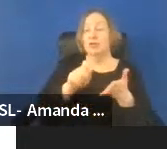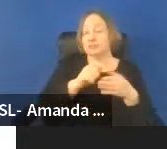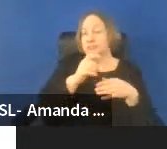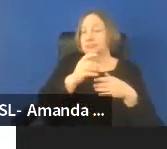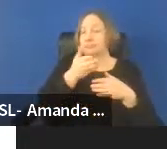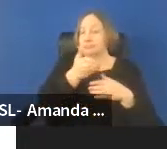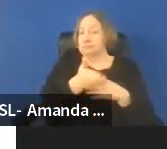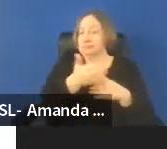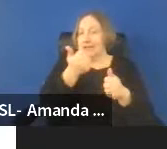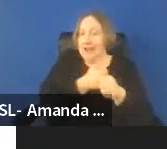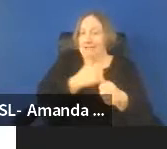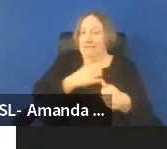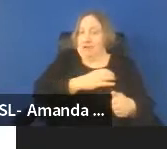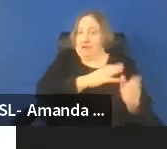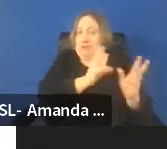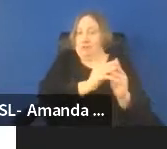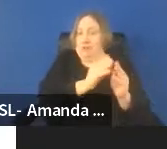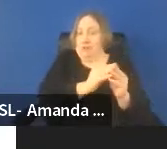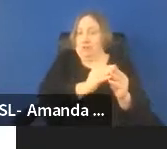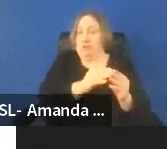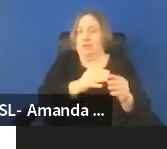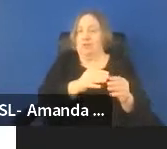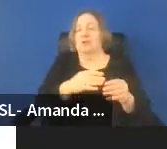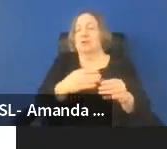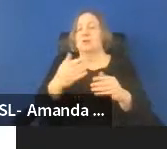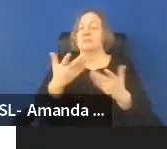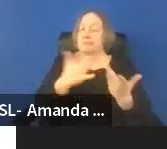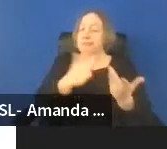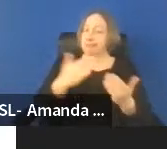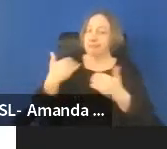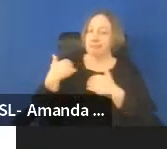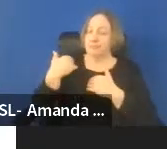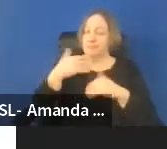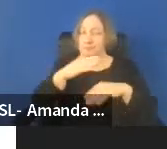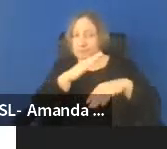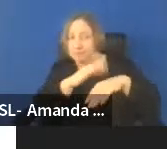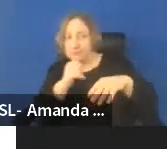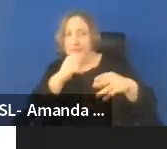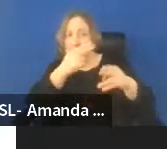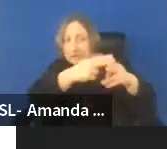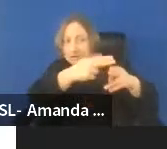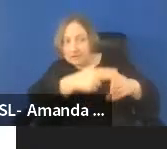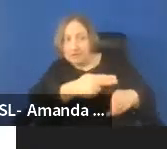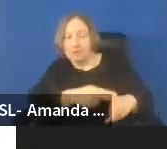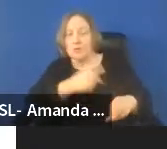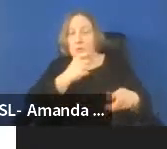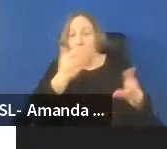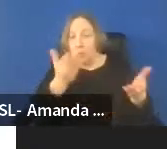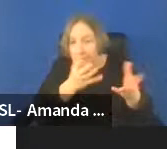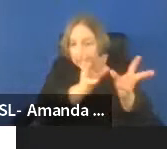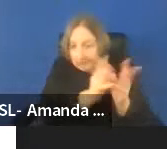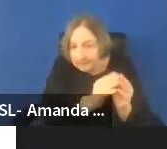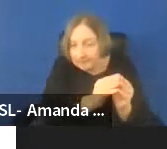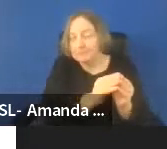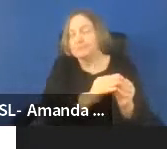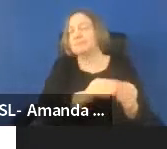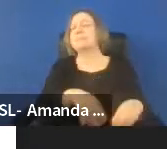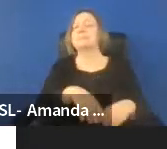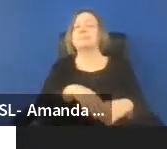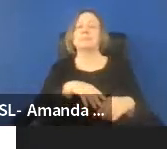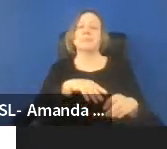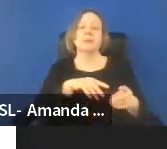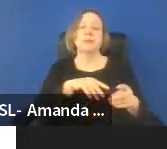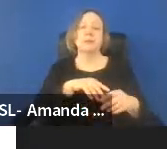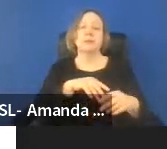meeting and is responsible for calling the roll to record which council members are present in the meeting. The clerk